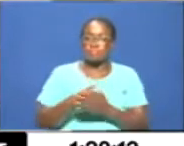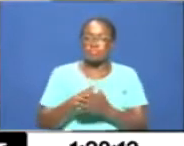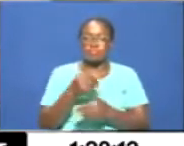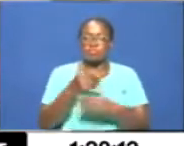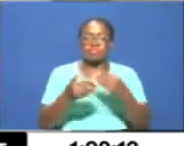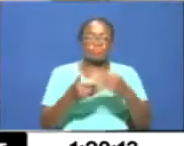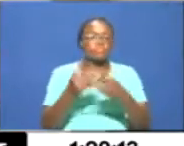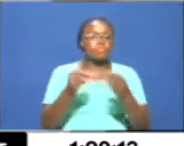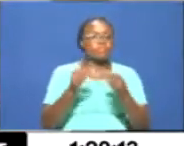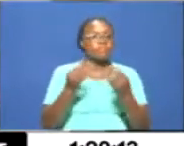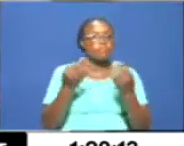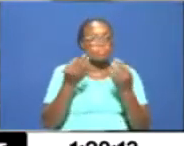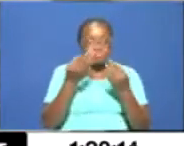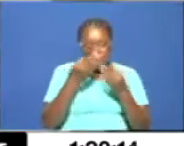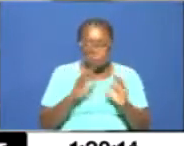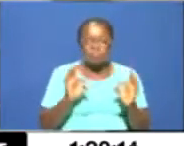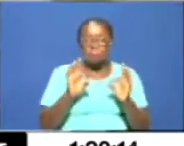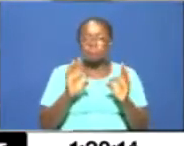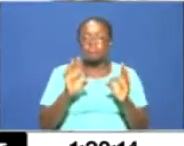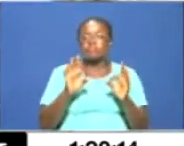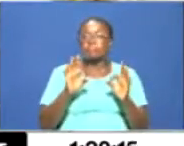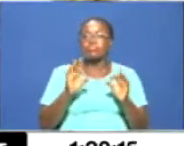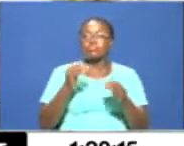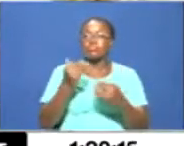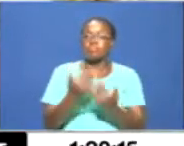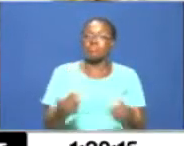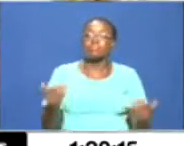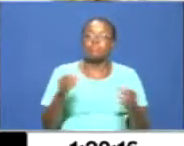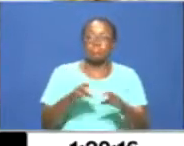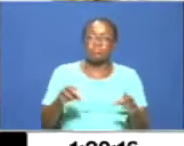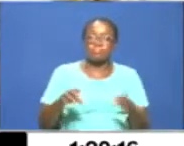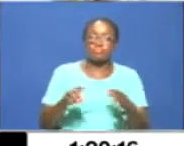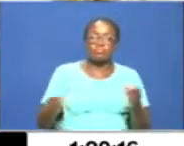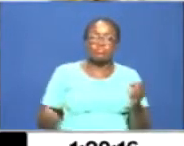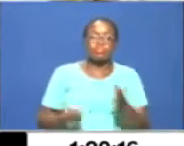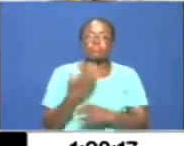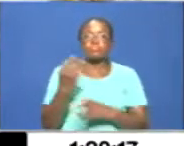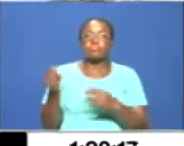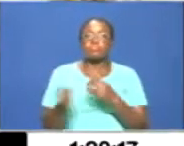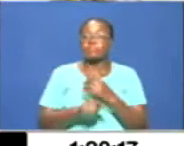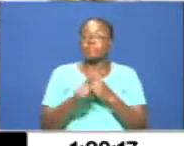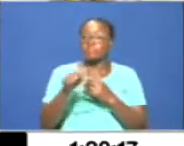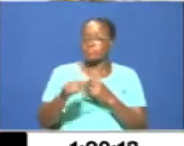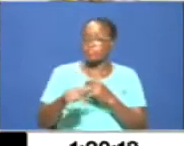fresh produce market is expected to be commissioned this month and be completed by